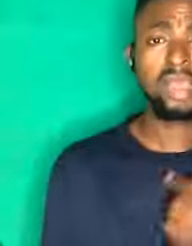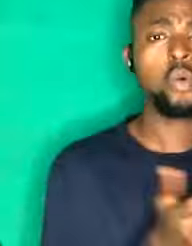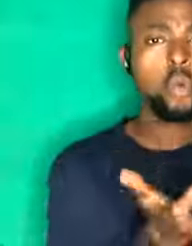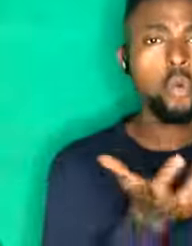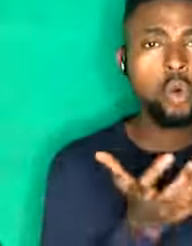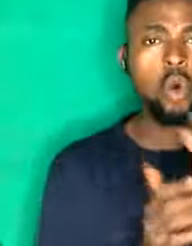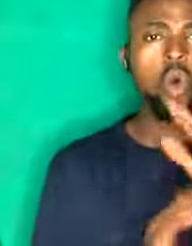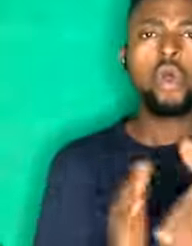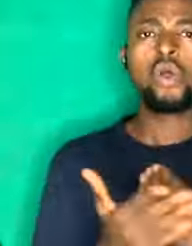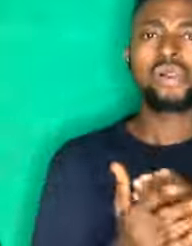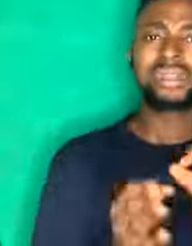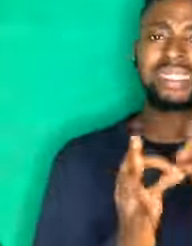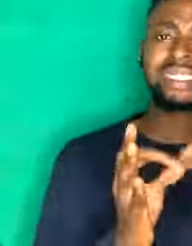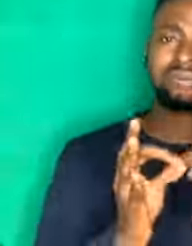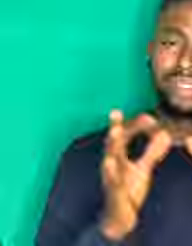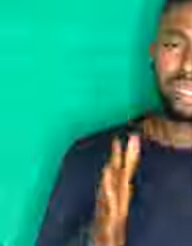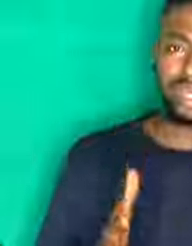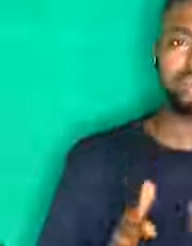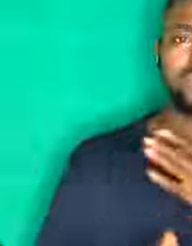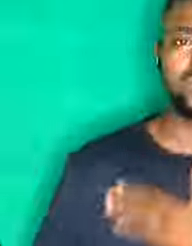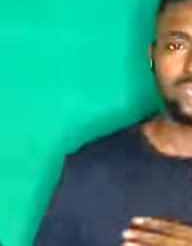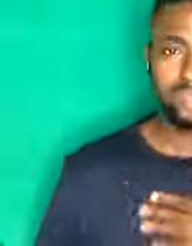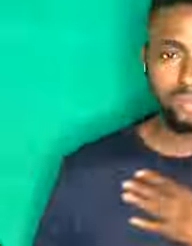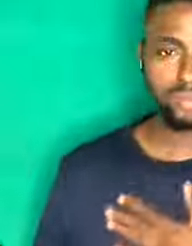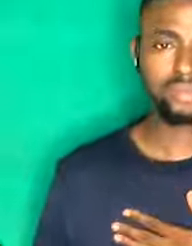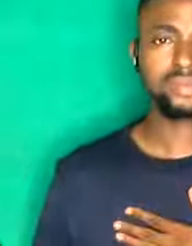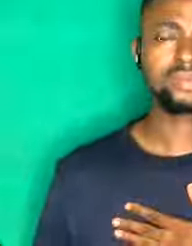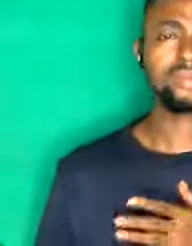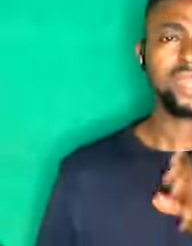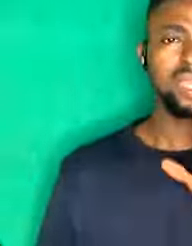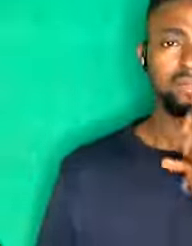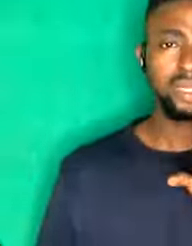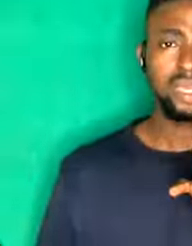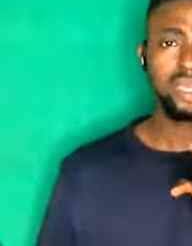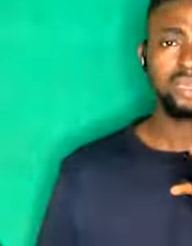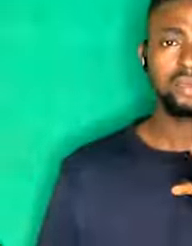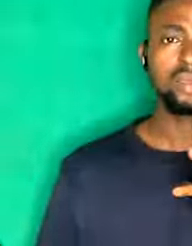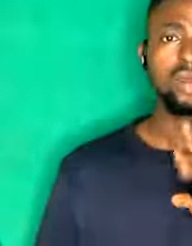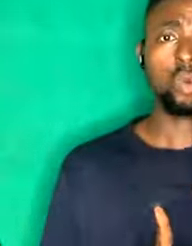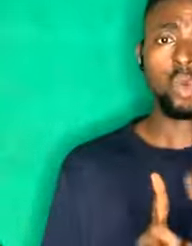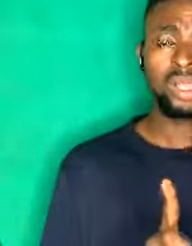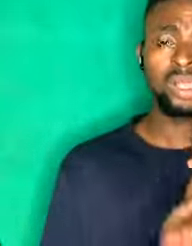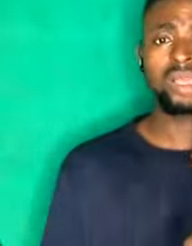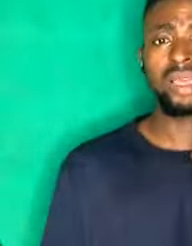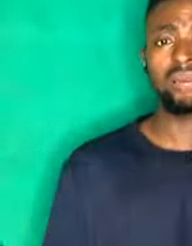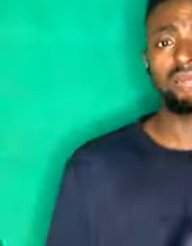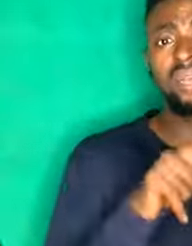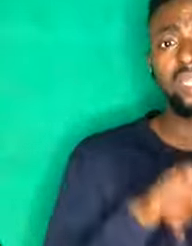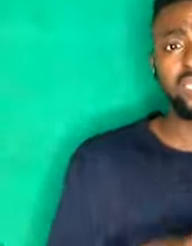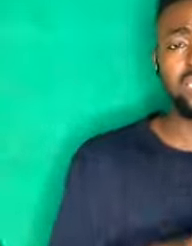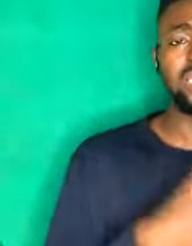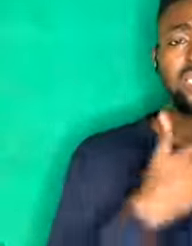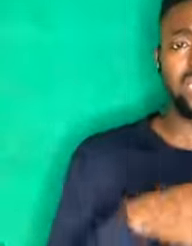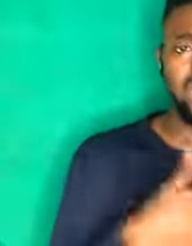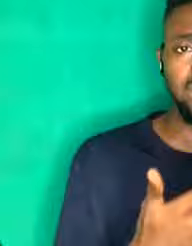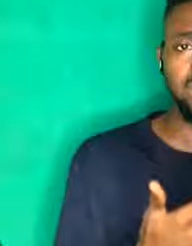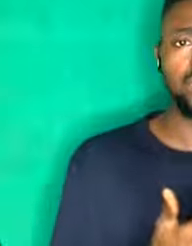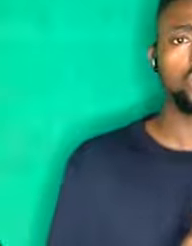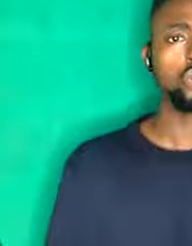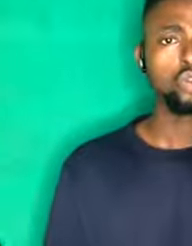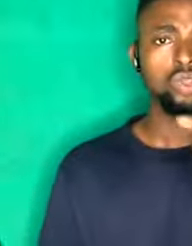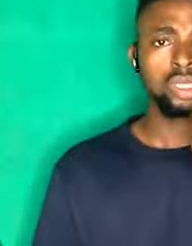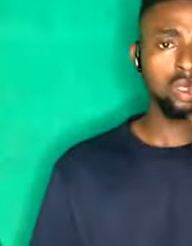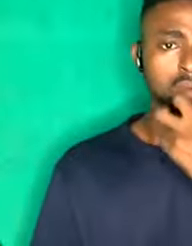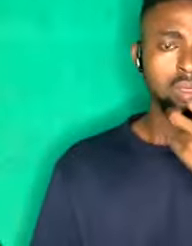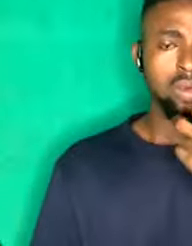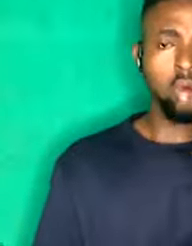interpreters, please, right? Speak. If a deaf person is signing, what's there in you speaking just what the person